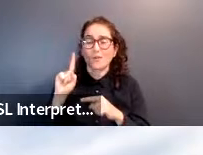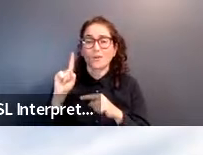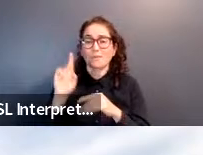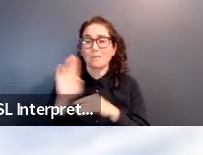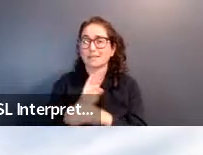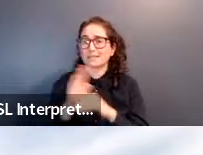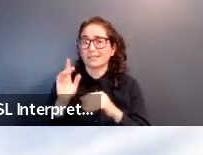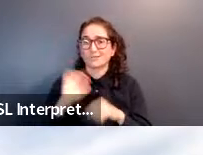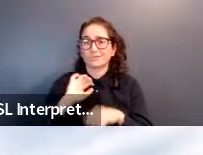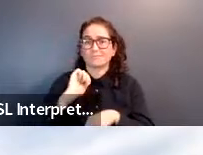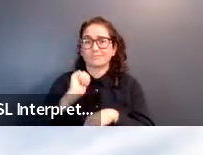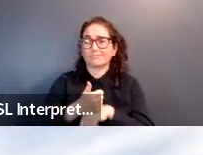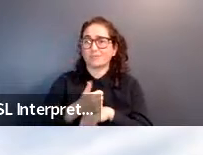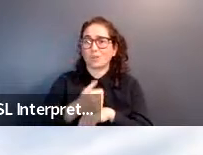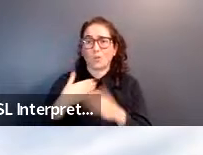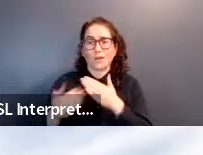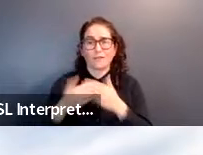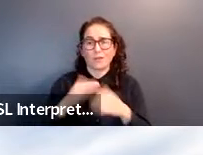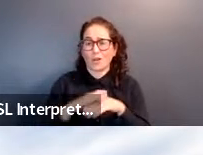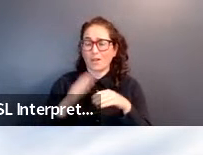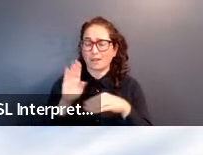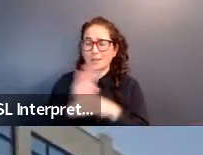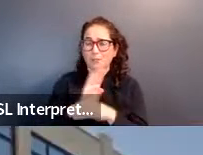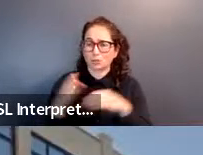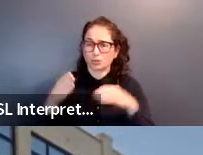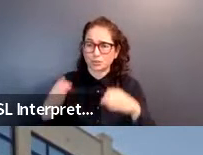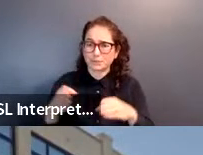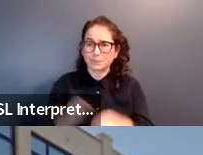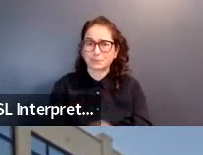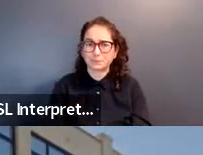street. Next slide, please.